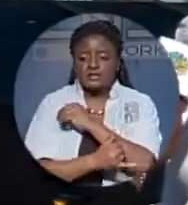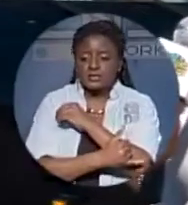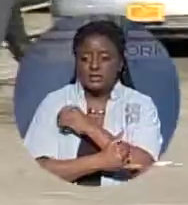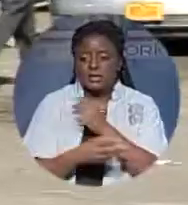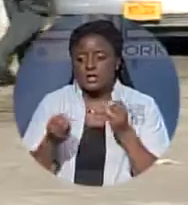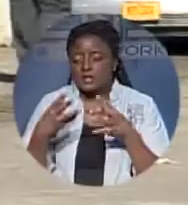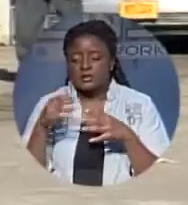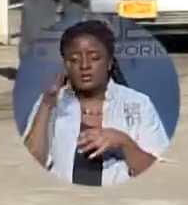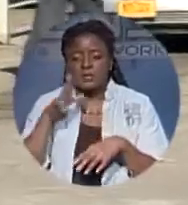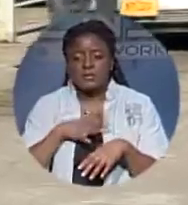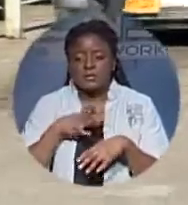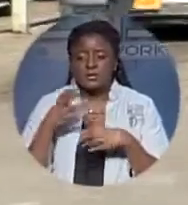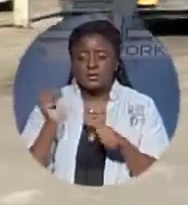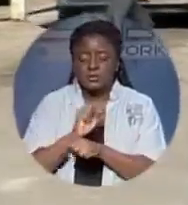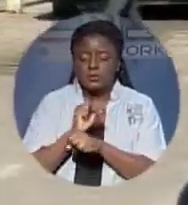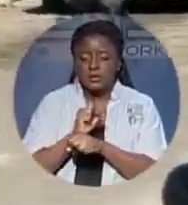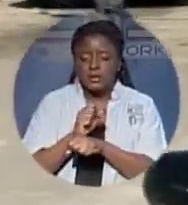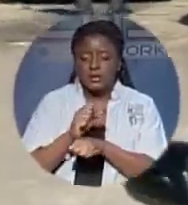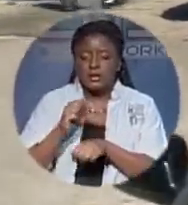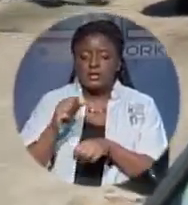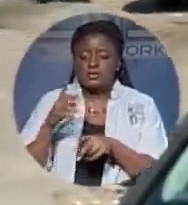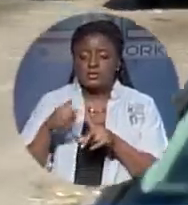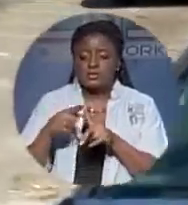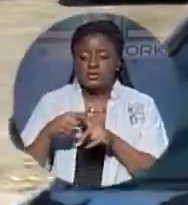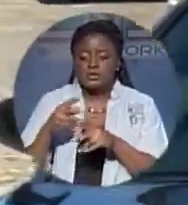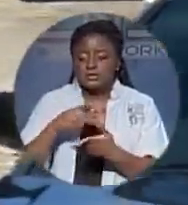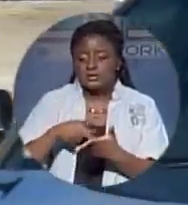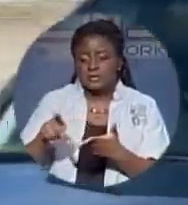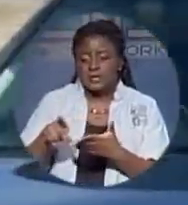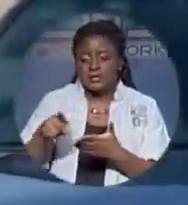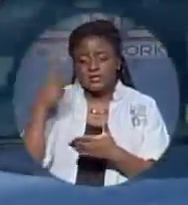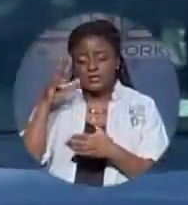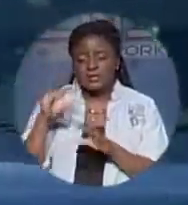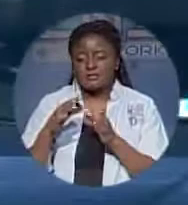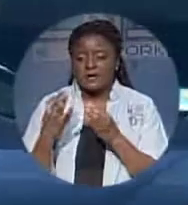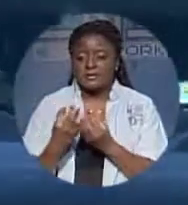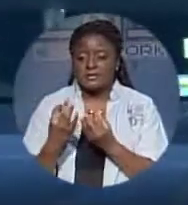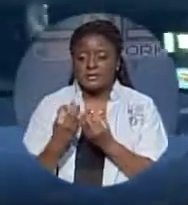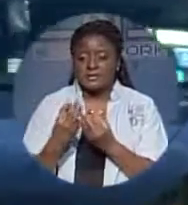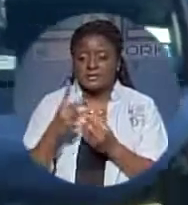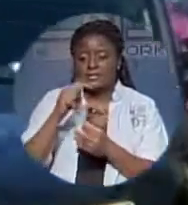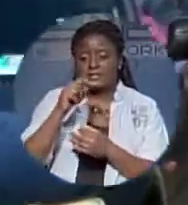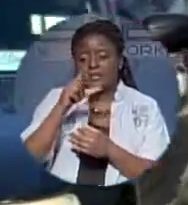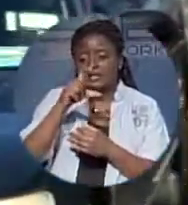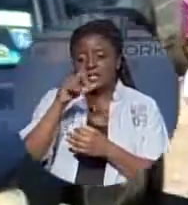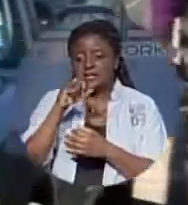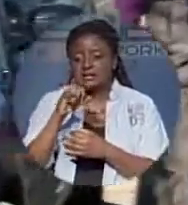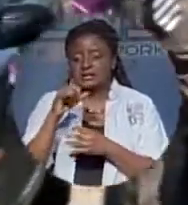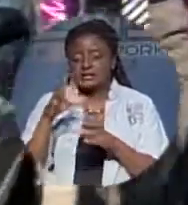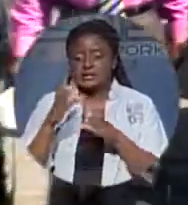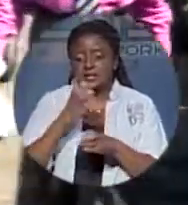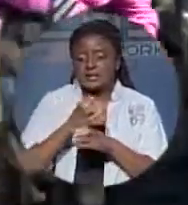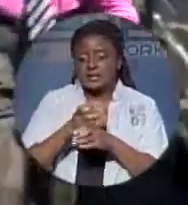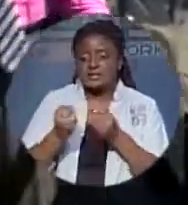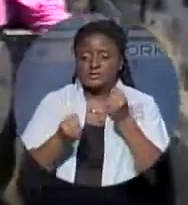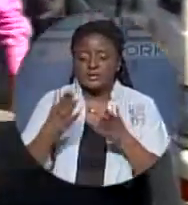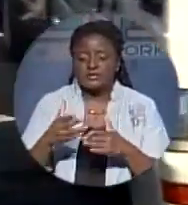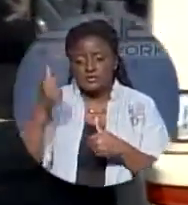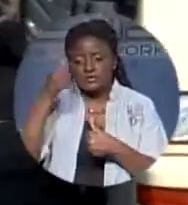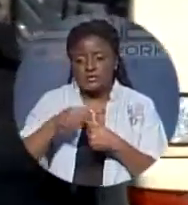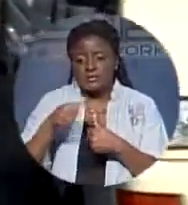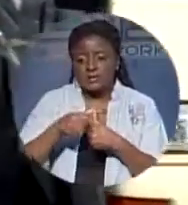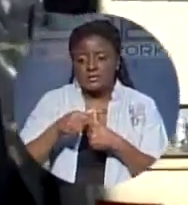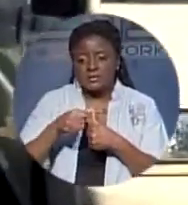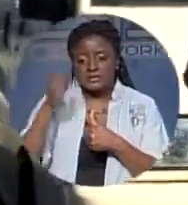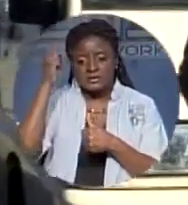their families. Back at his old stomping grounds at the International Airport, taxicab drivers remembered Sir Clifford Darling for his hard work